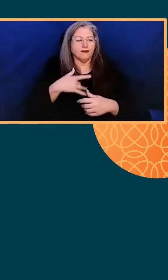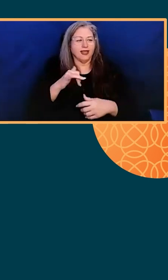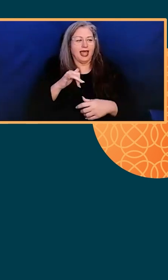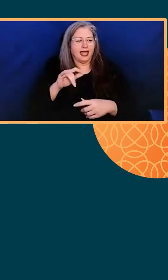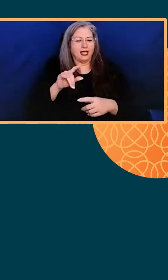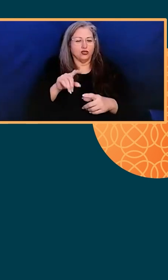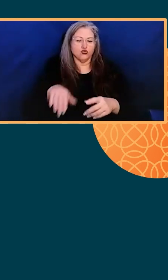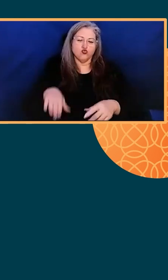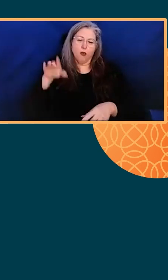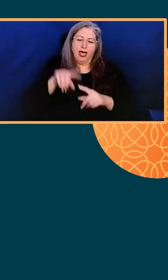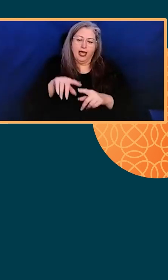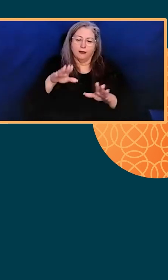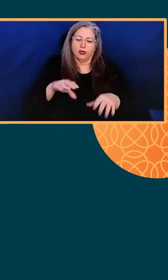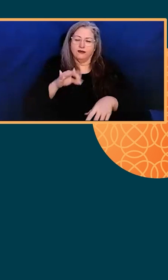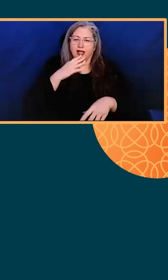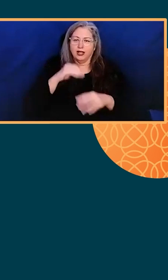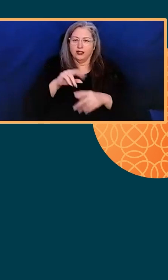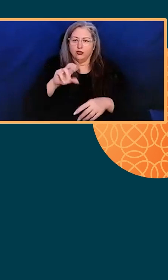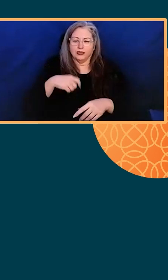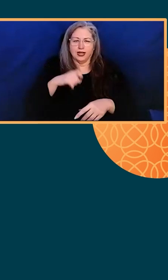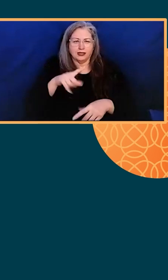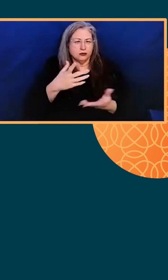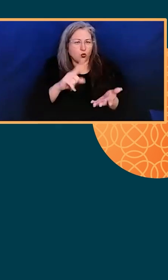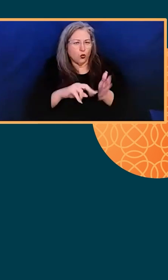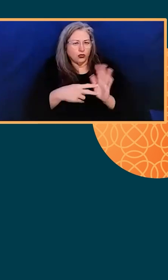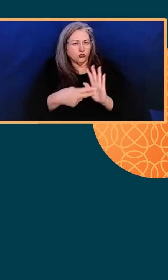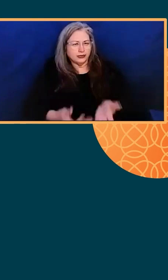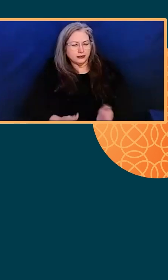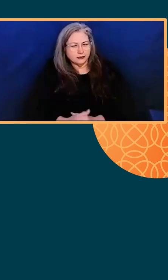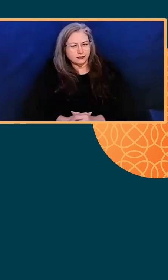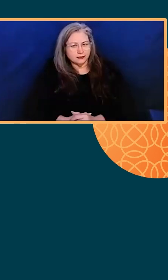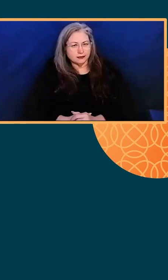person of color in the United States. And I said, what do you mean?